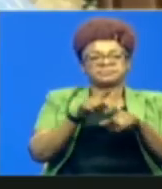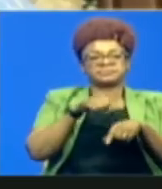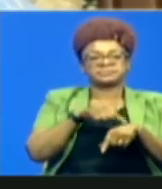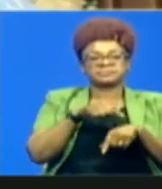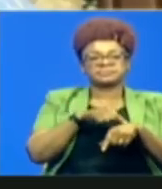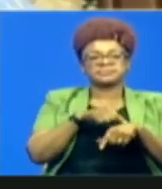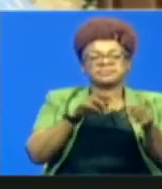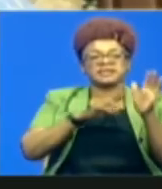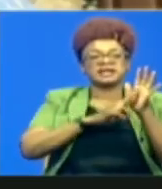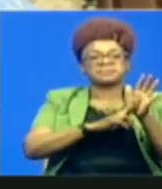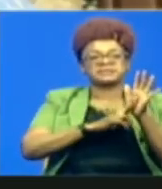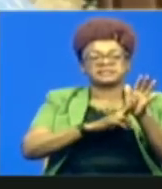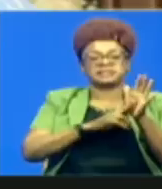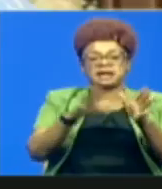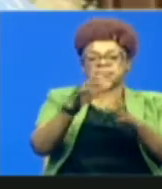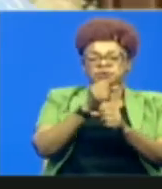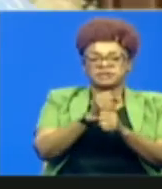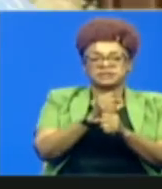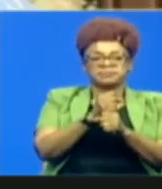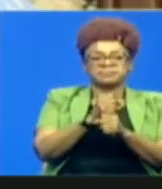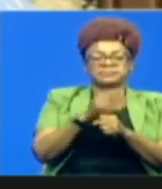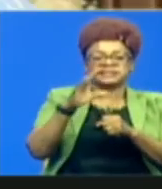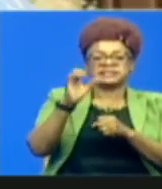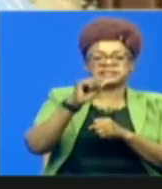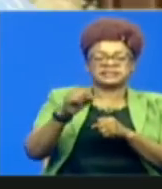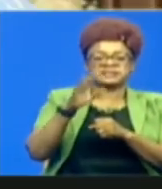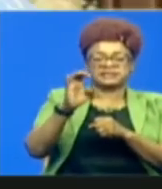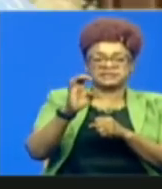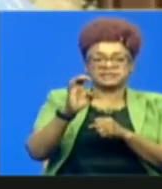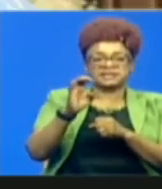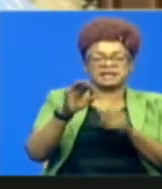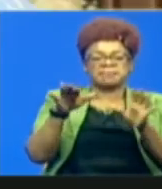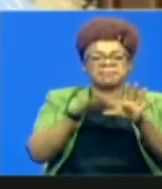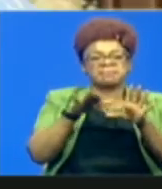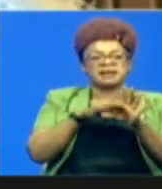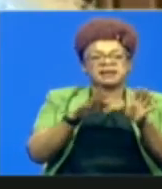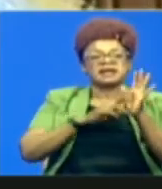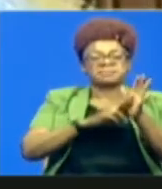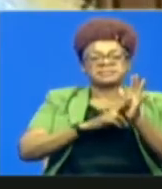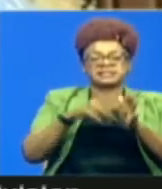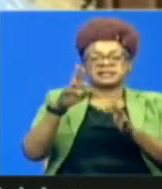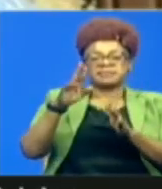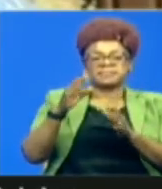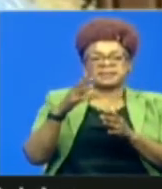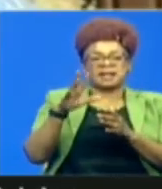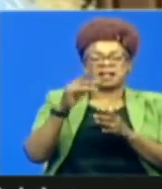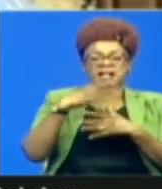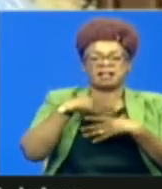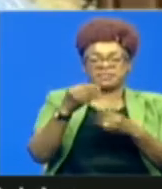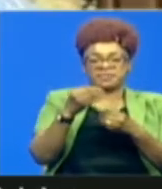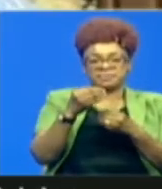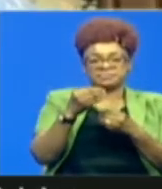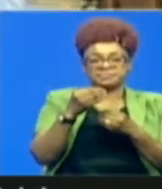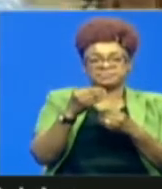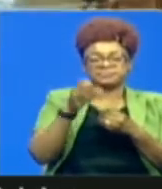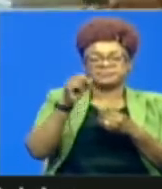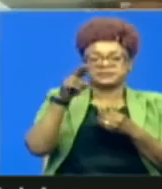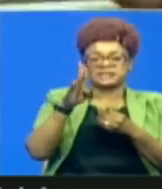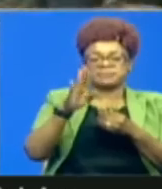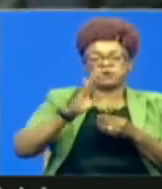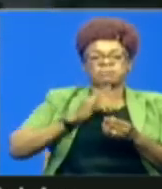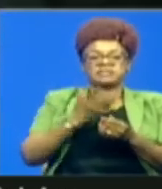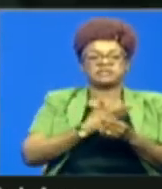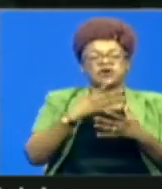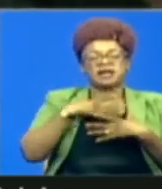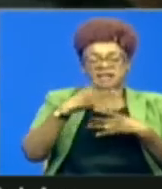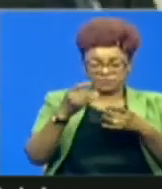also represented a body of CEC members representing health. The subcommittee on health are going to be in this meeting.